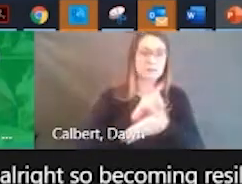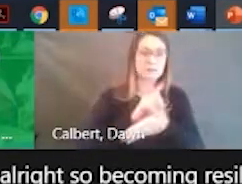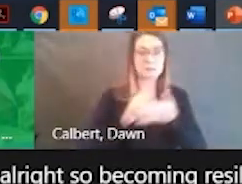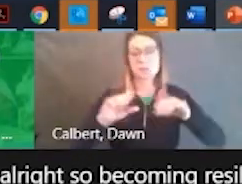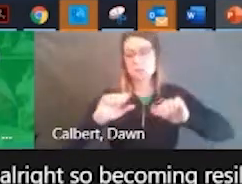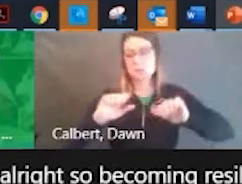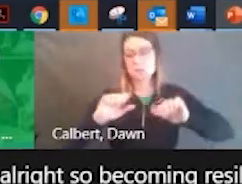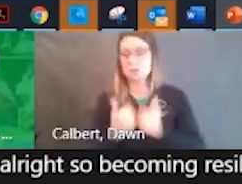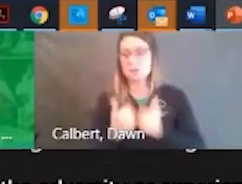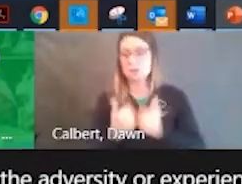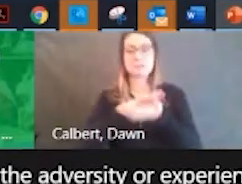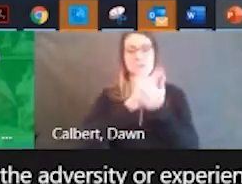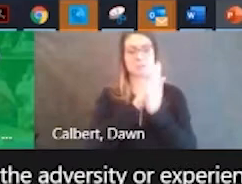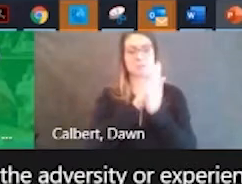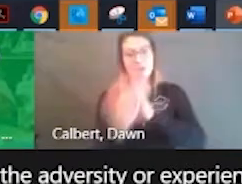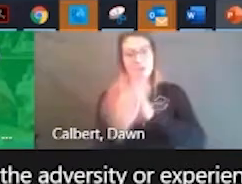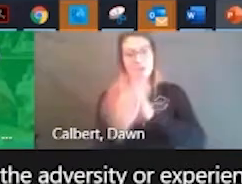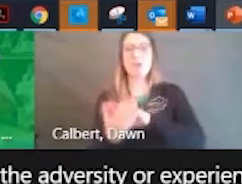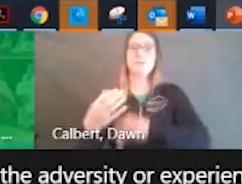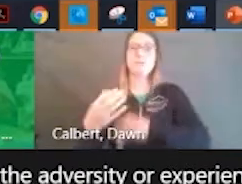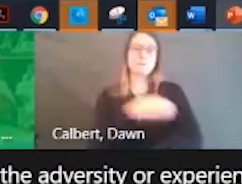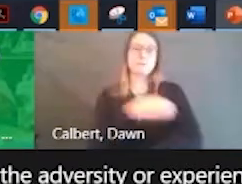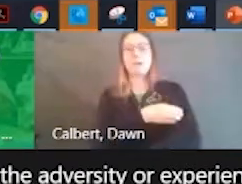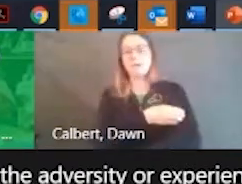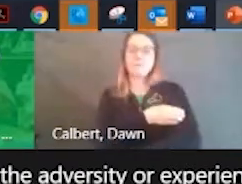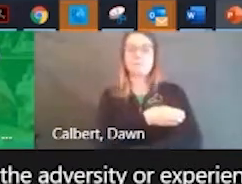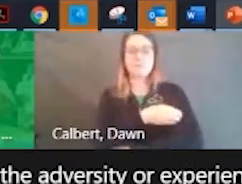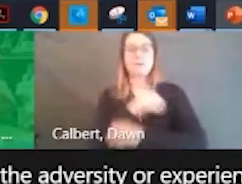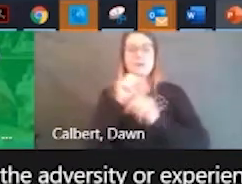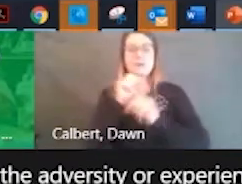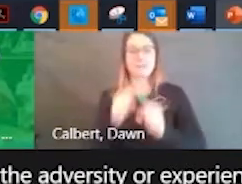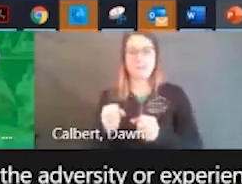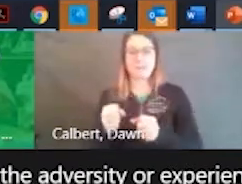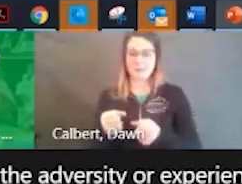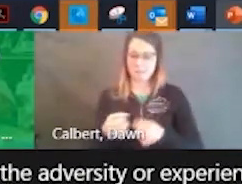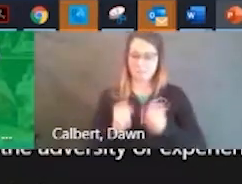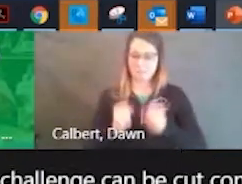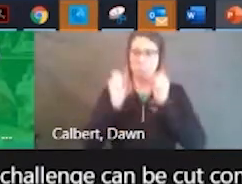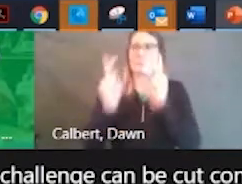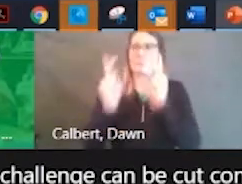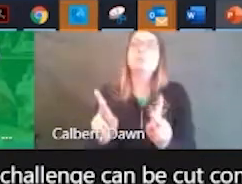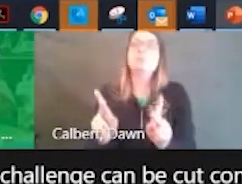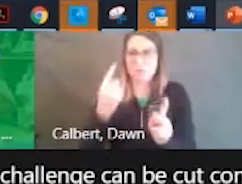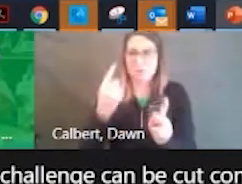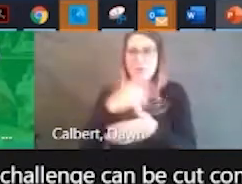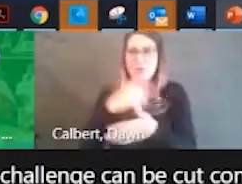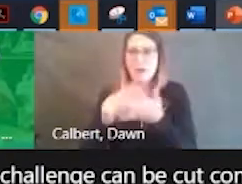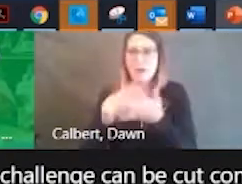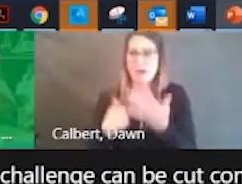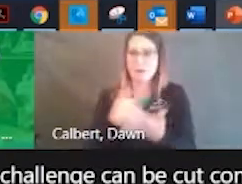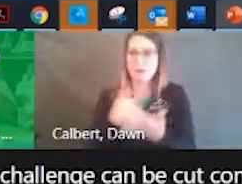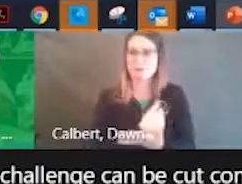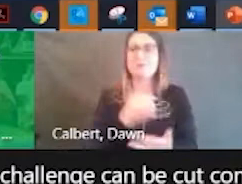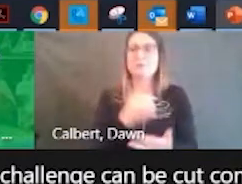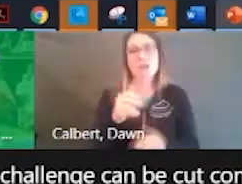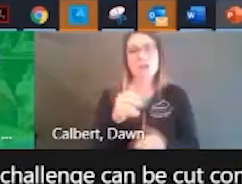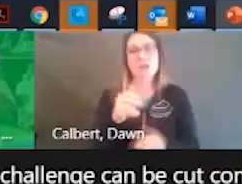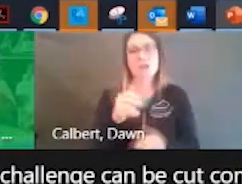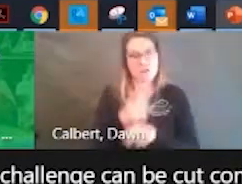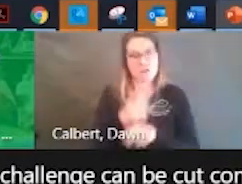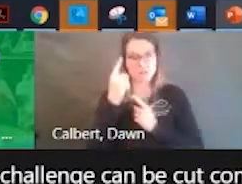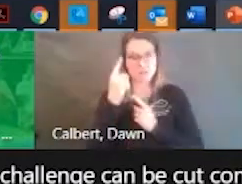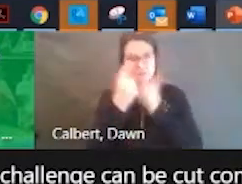can be converted into powerful fuel that can actually bring opportunity. And that's kind of hard to think about. So